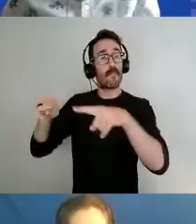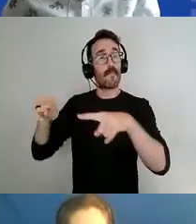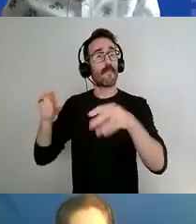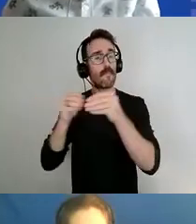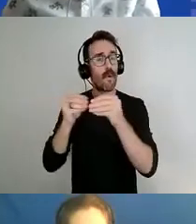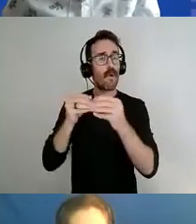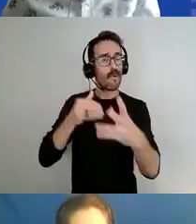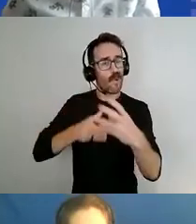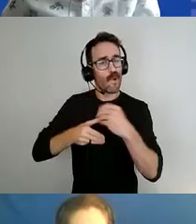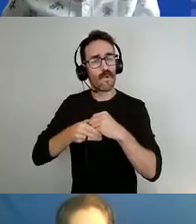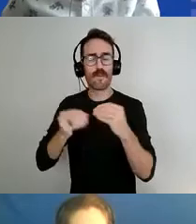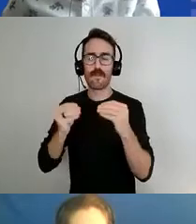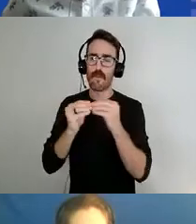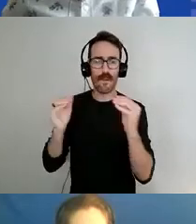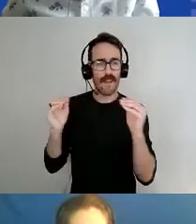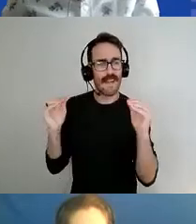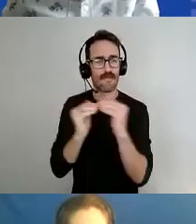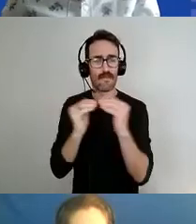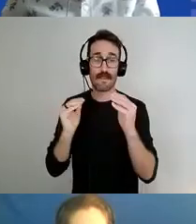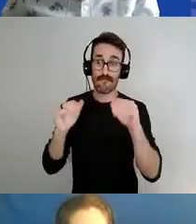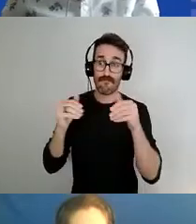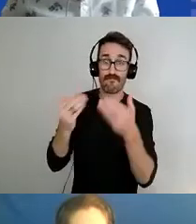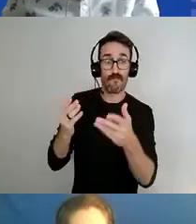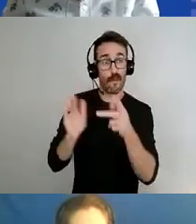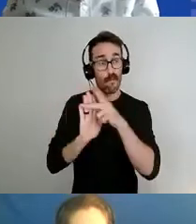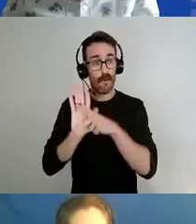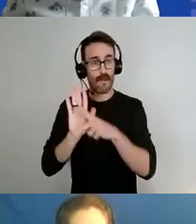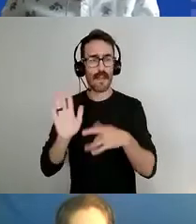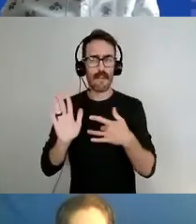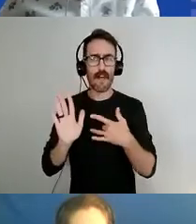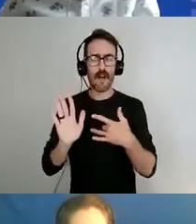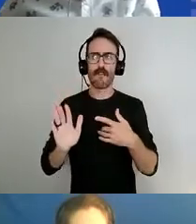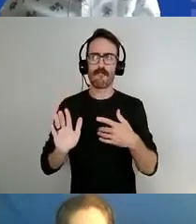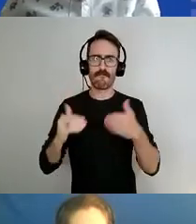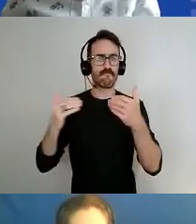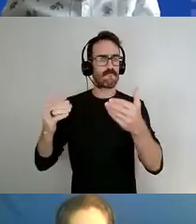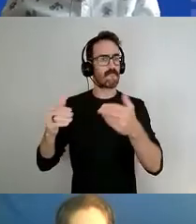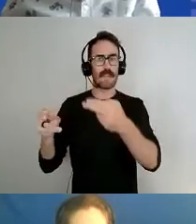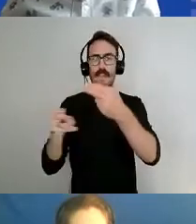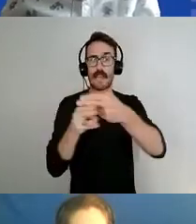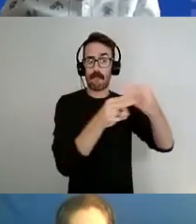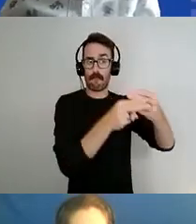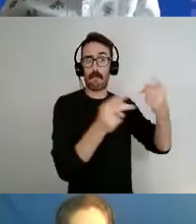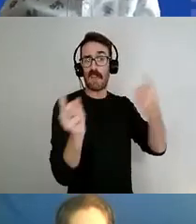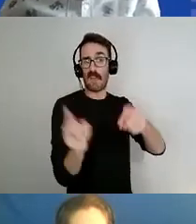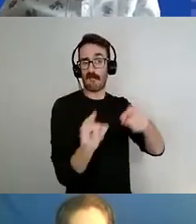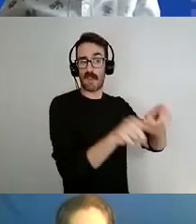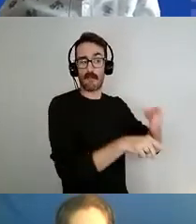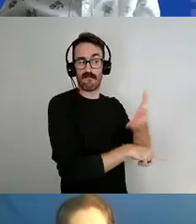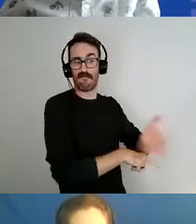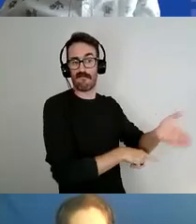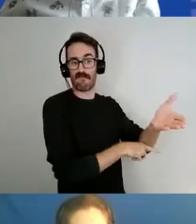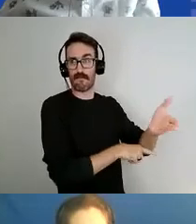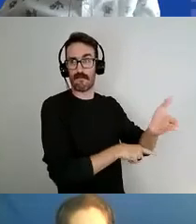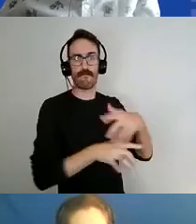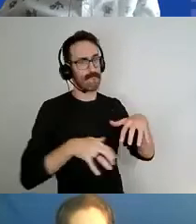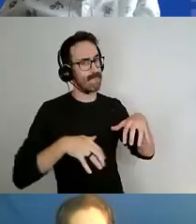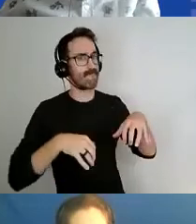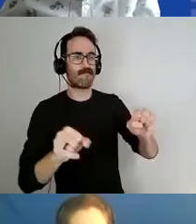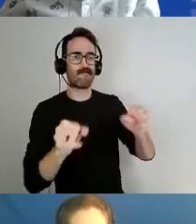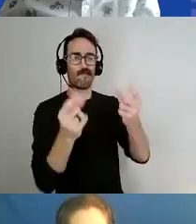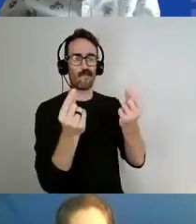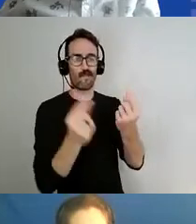inclusion policies, they felt empowered to go forward and name those and had action taken. So this was very